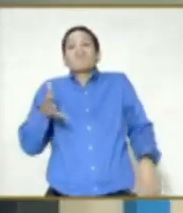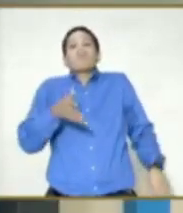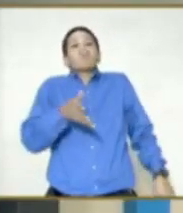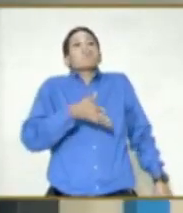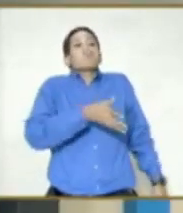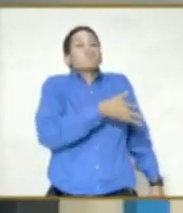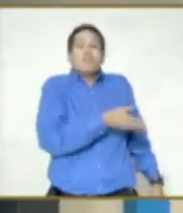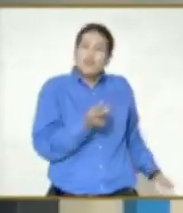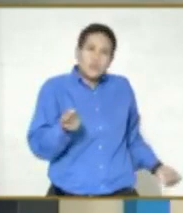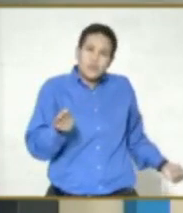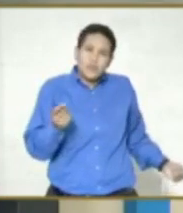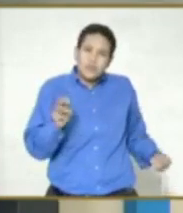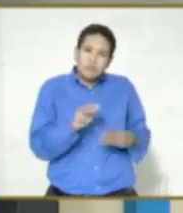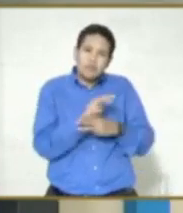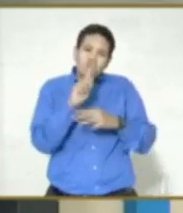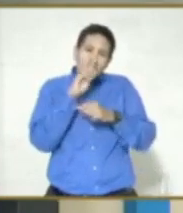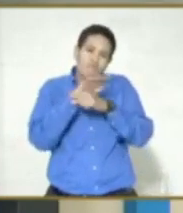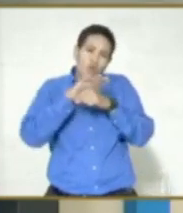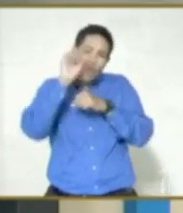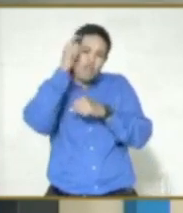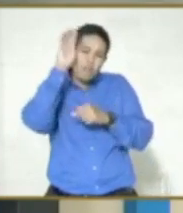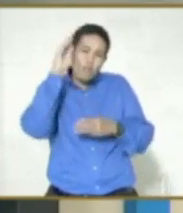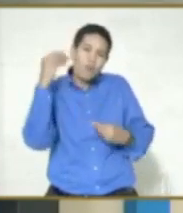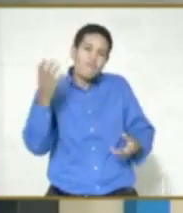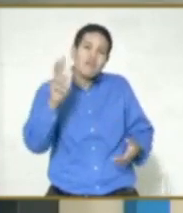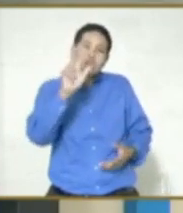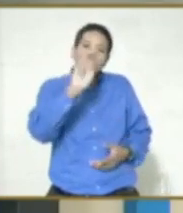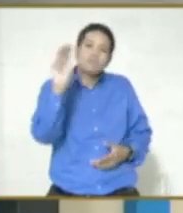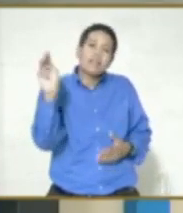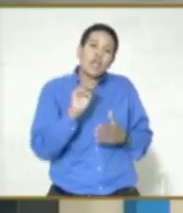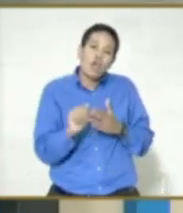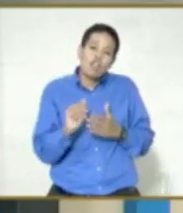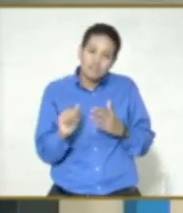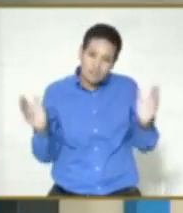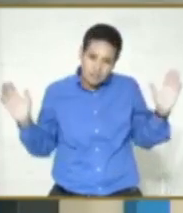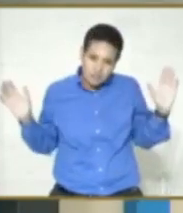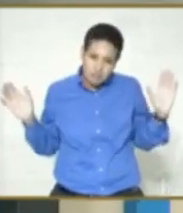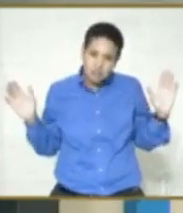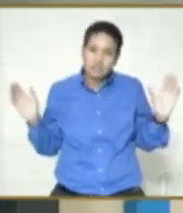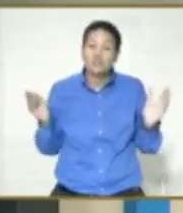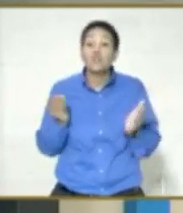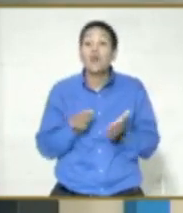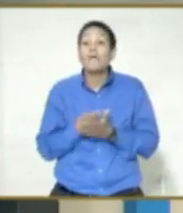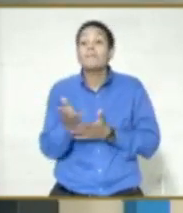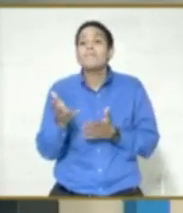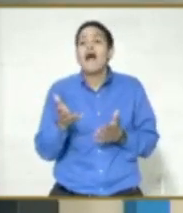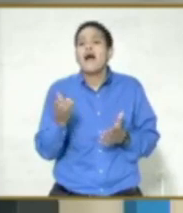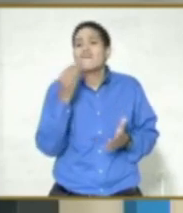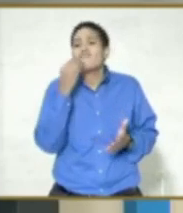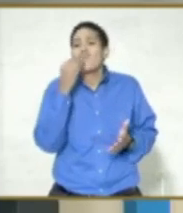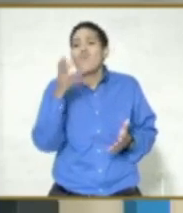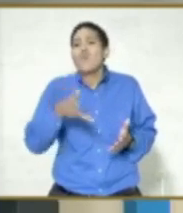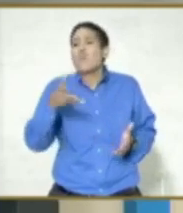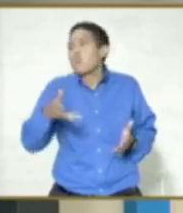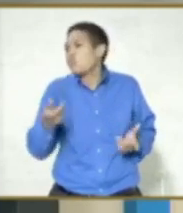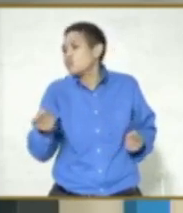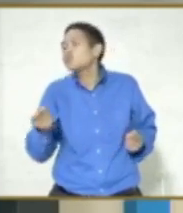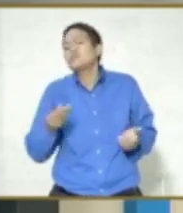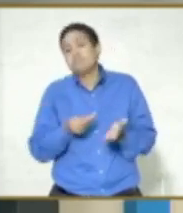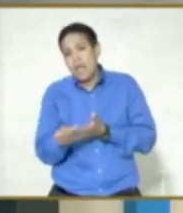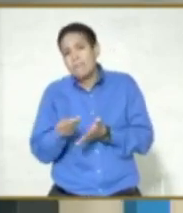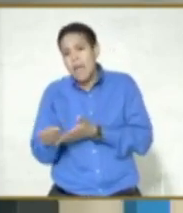be providing some $3 million to buy excess food from the farmers